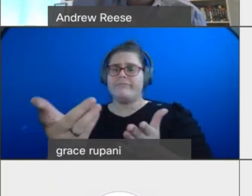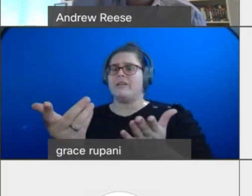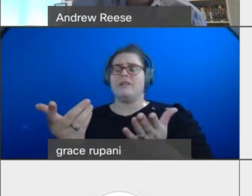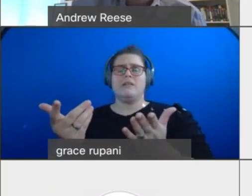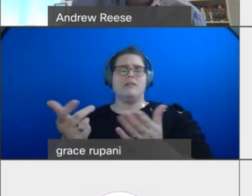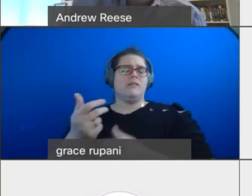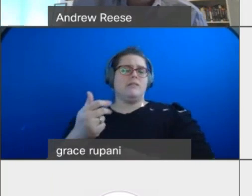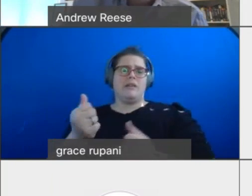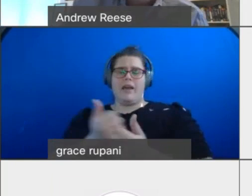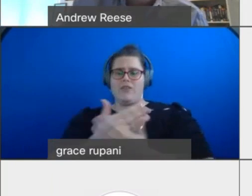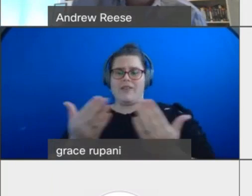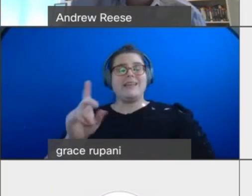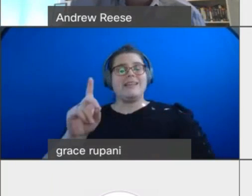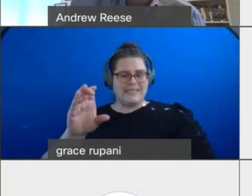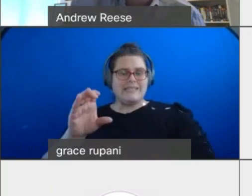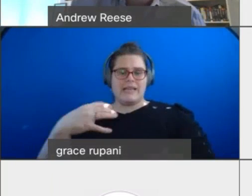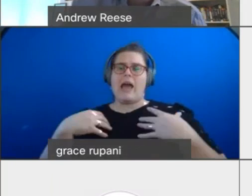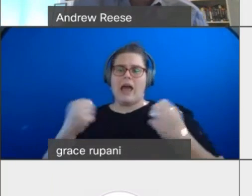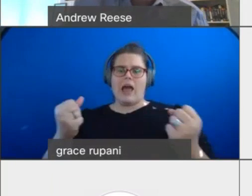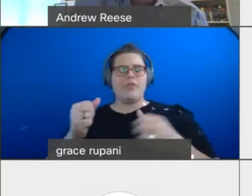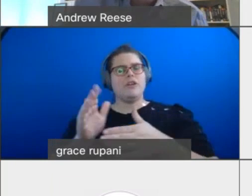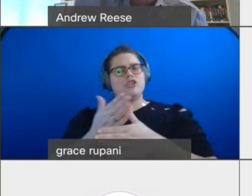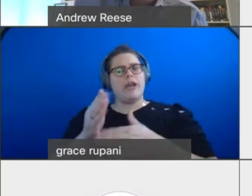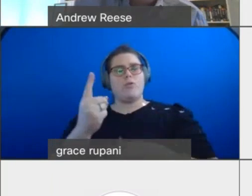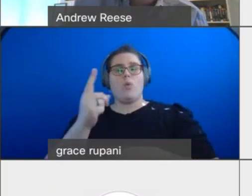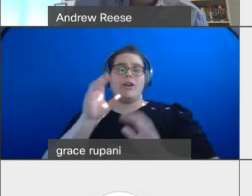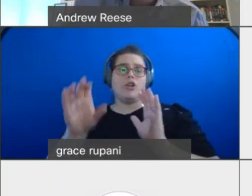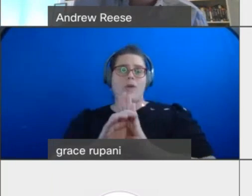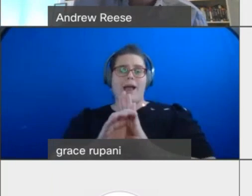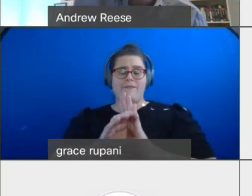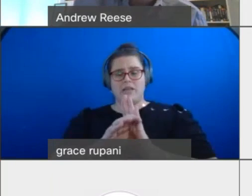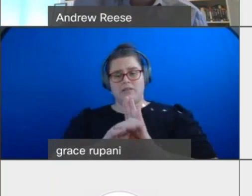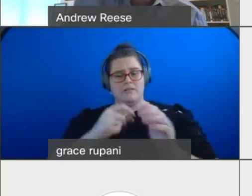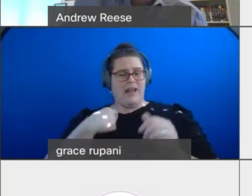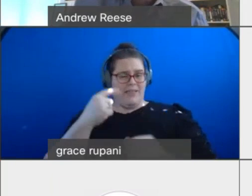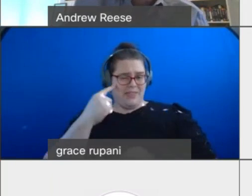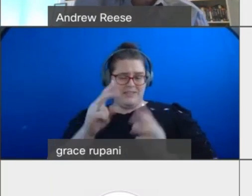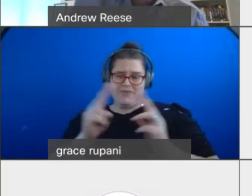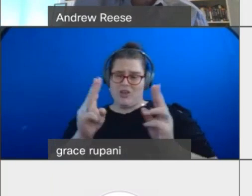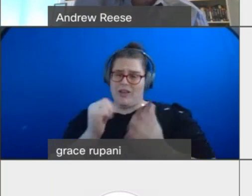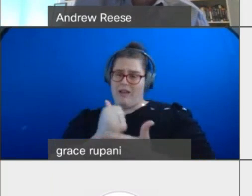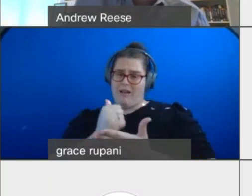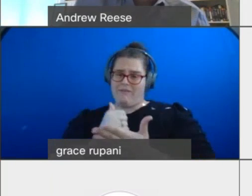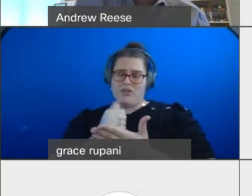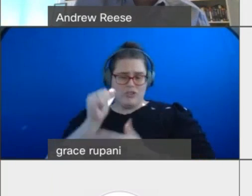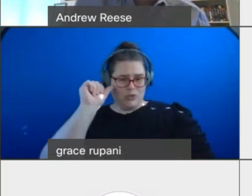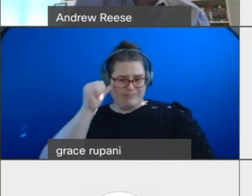DC Health had shared with us a little graphic that I think is helpful for people to keep in mind.